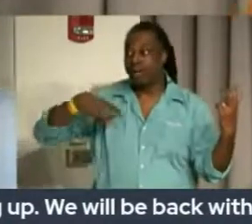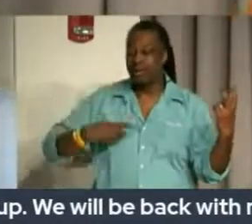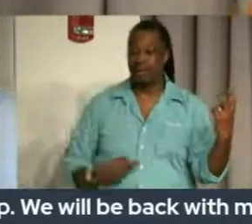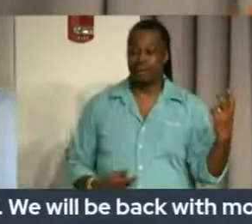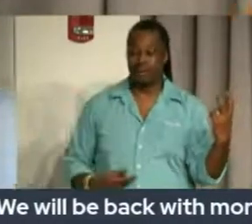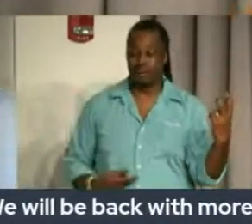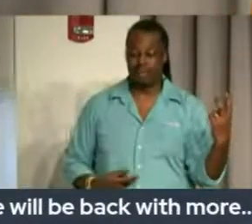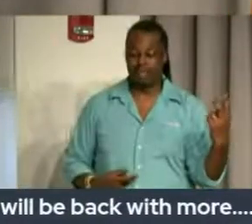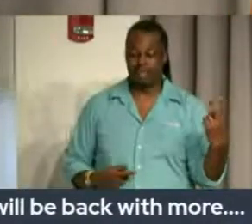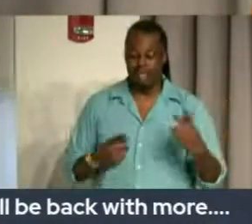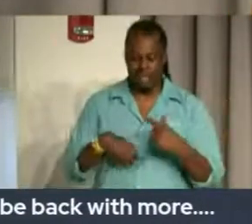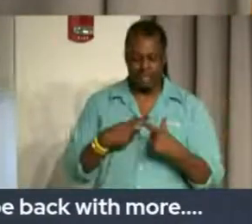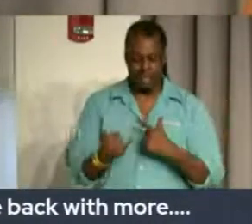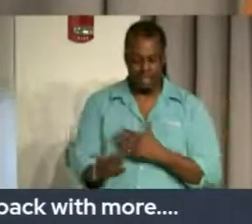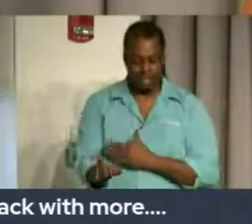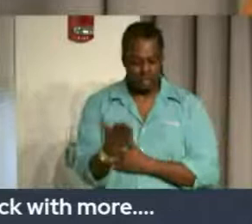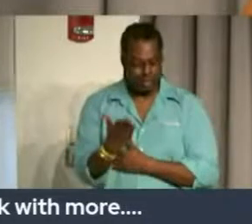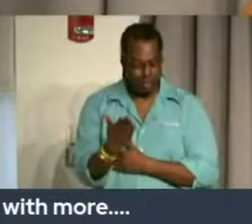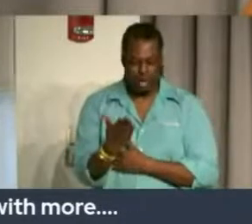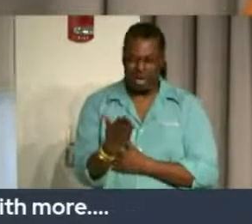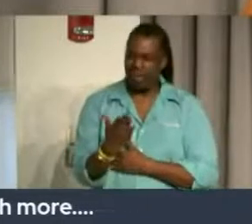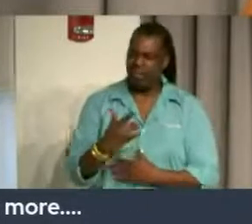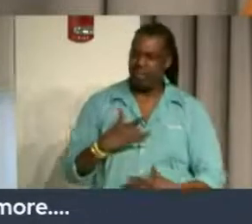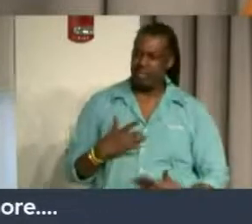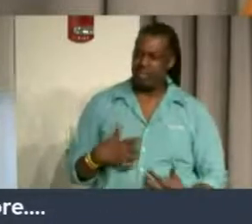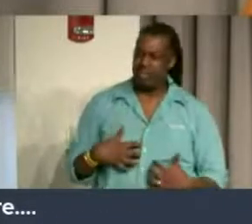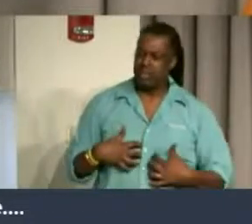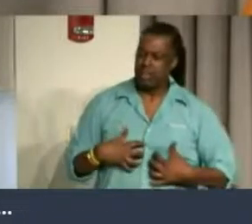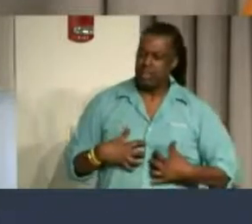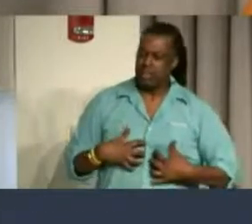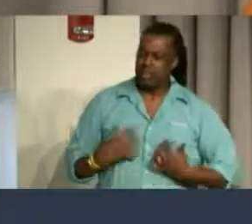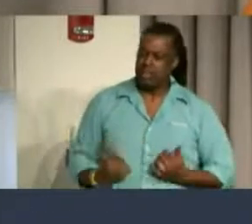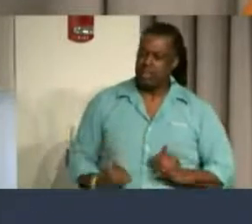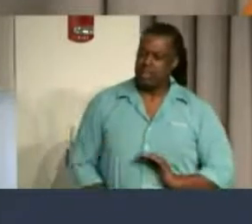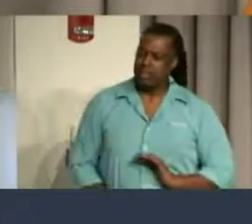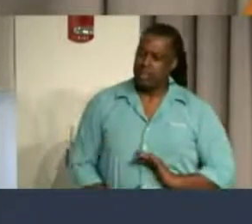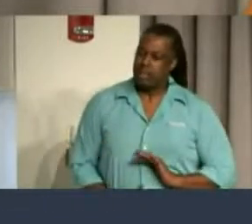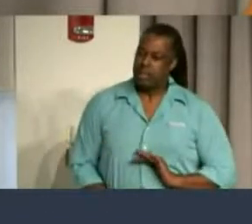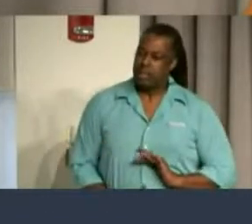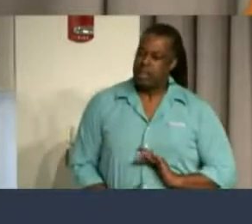And then this morning, I was angry. I was so angry.